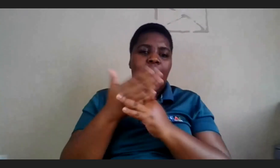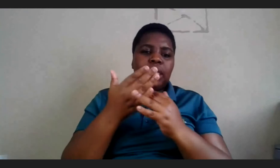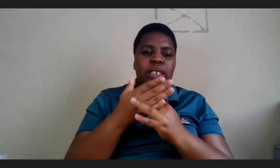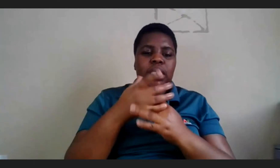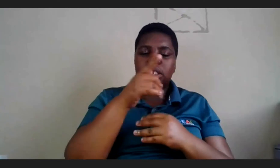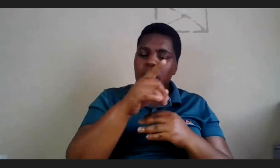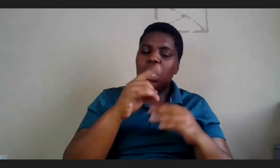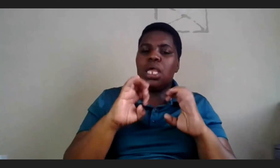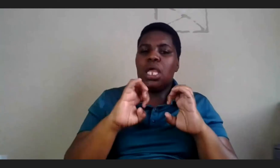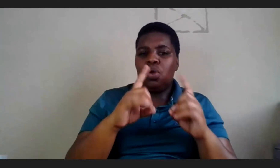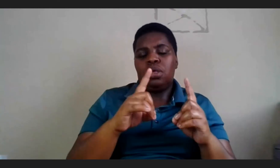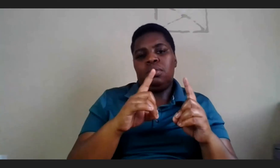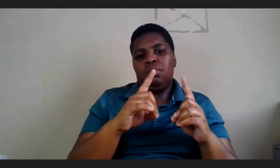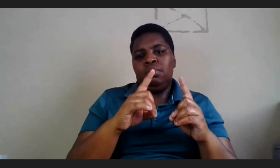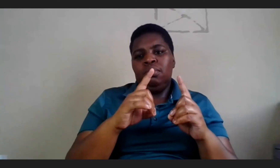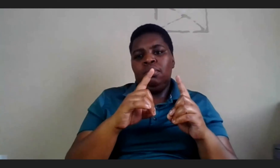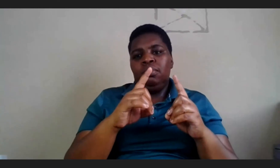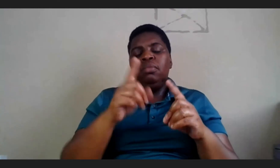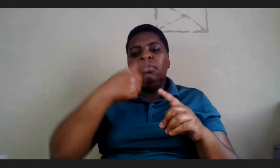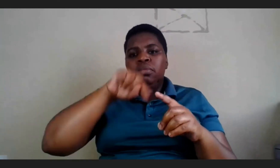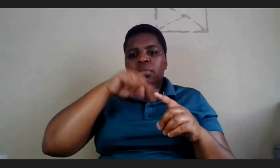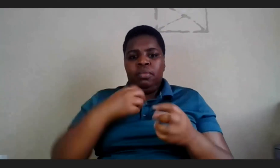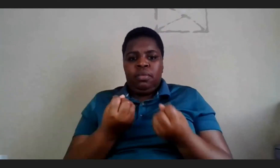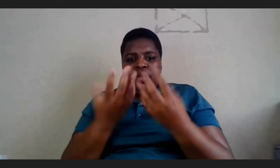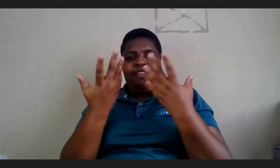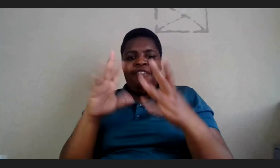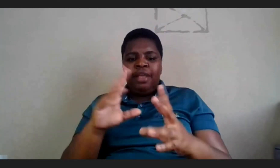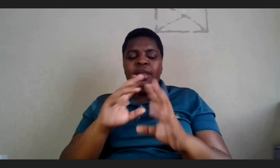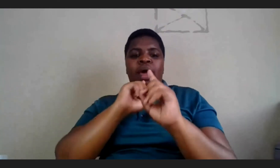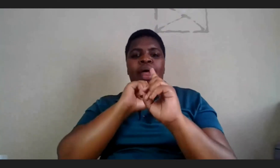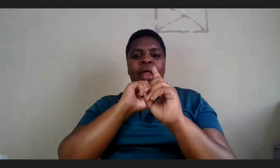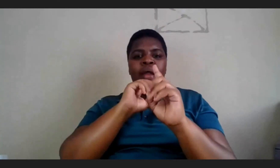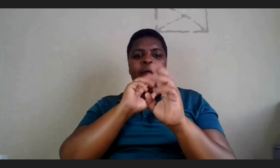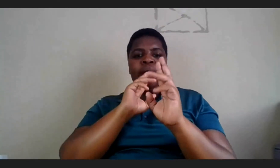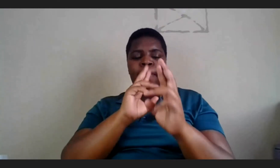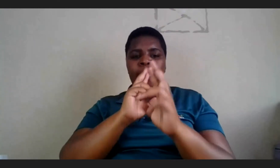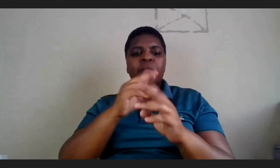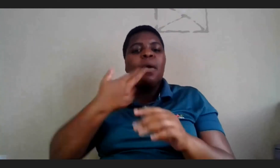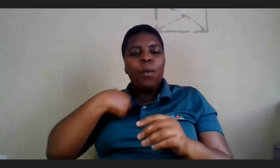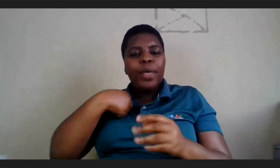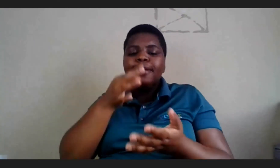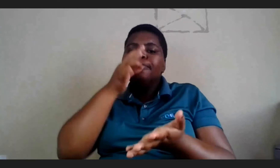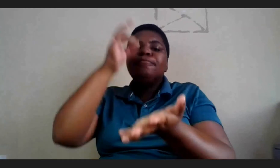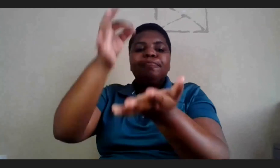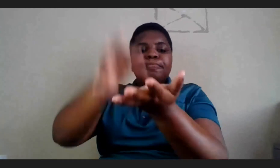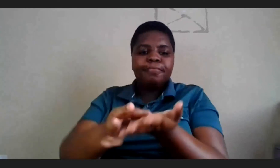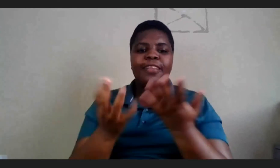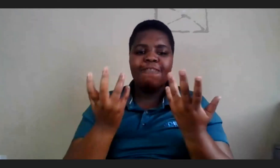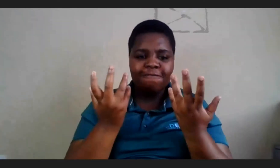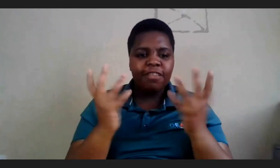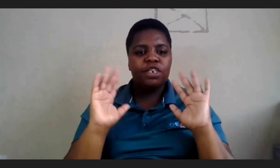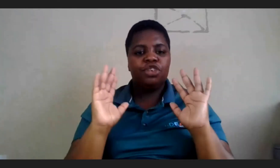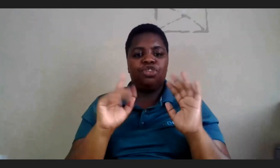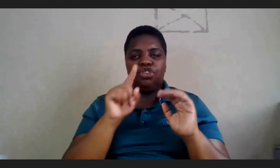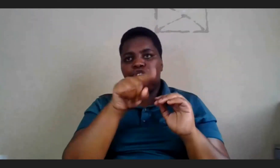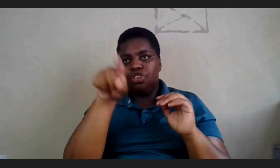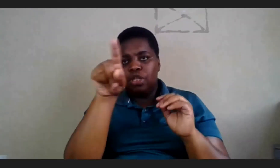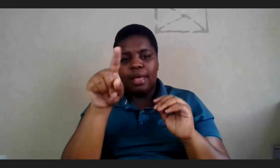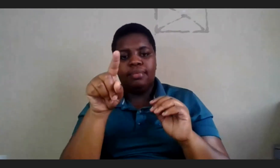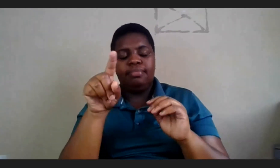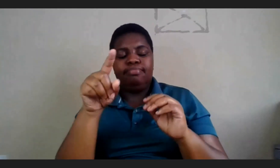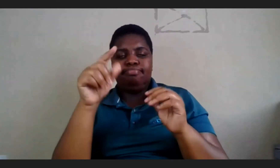at a zero-rated level. We also put out regulations to the operators such